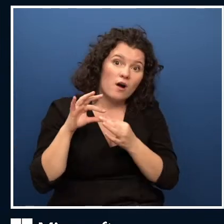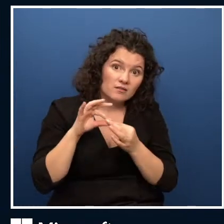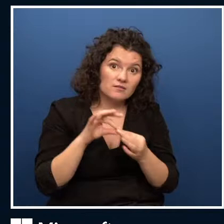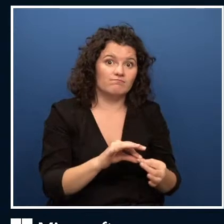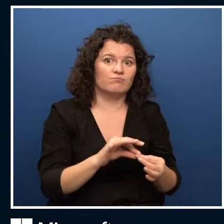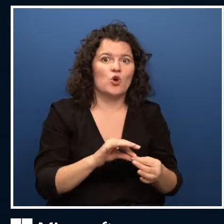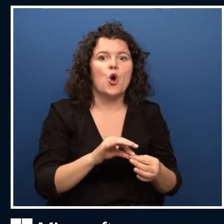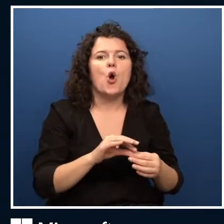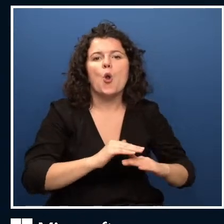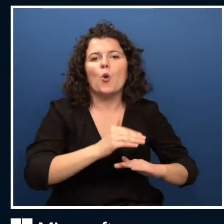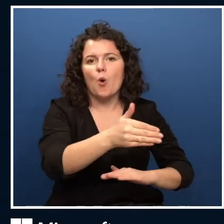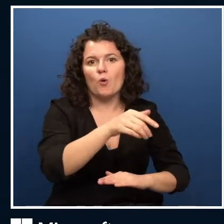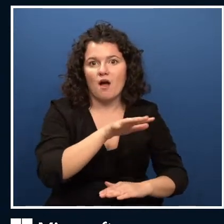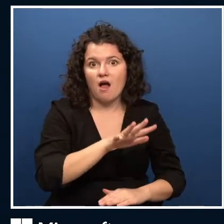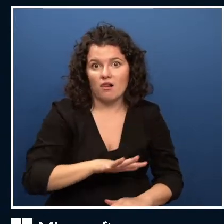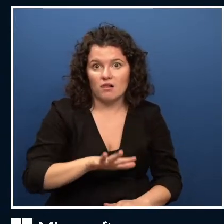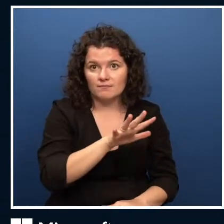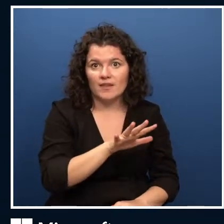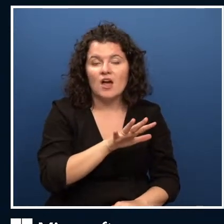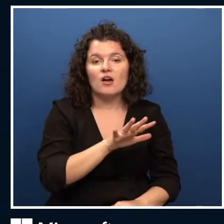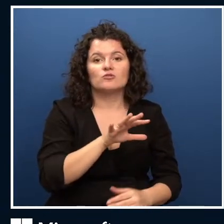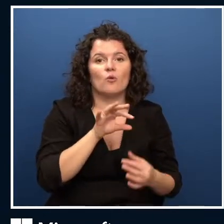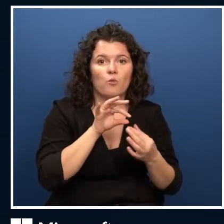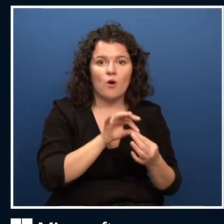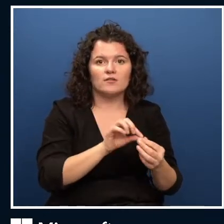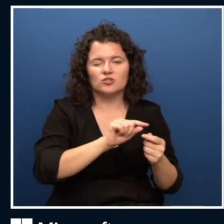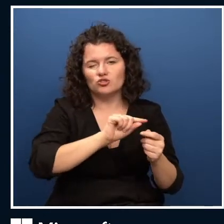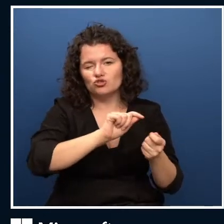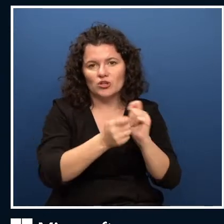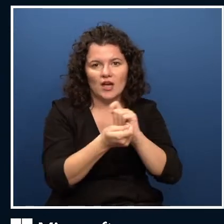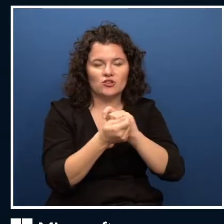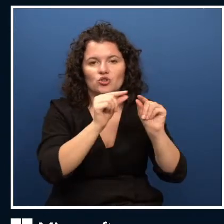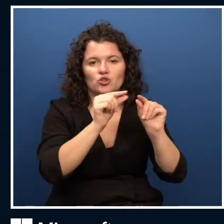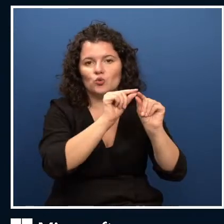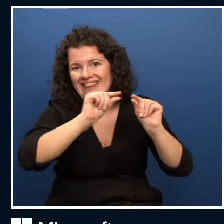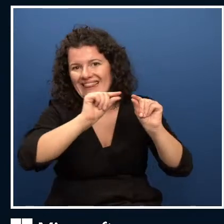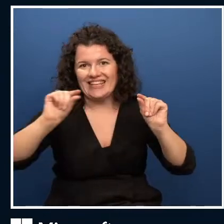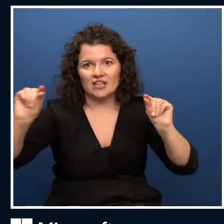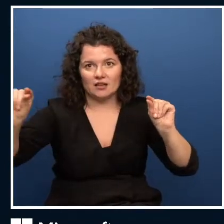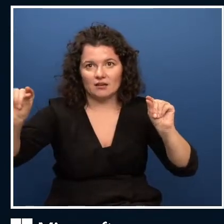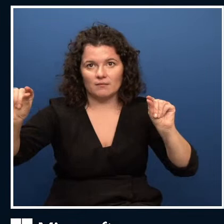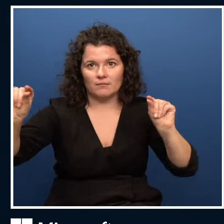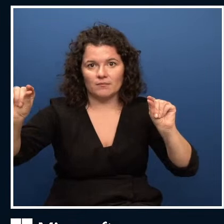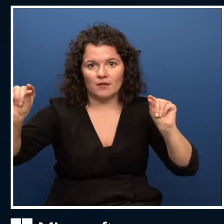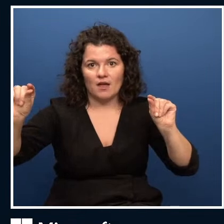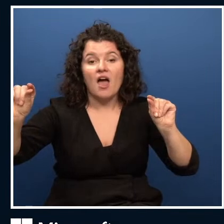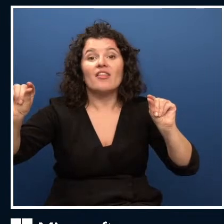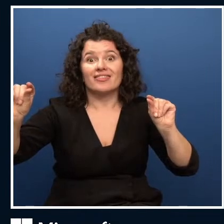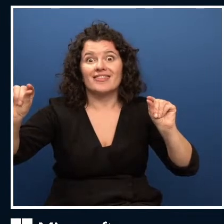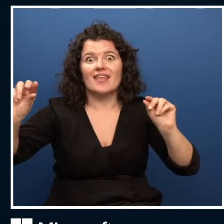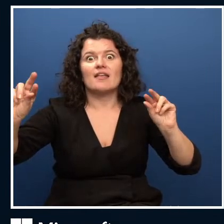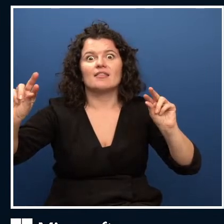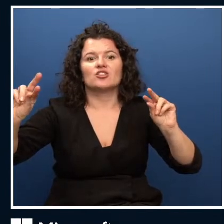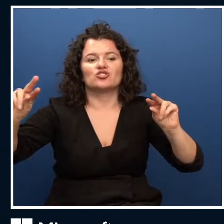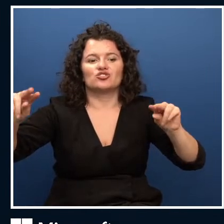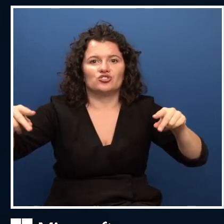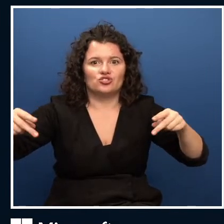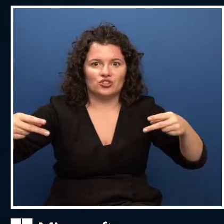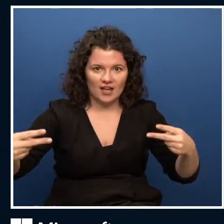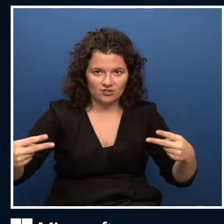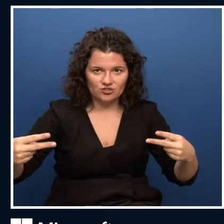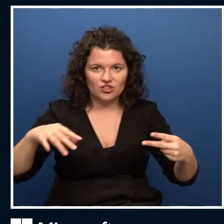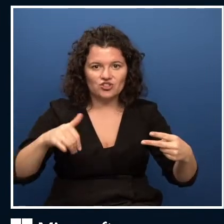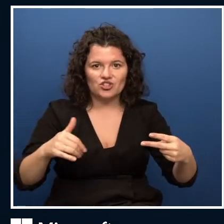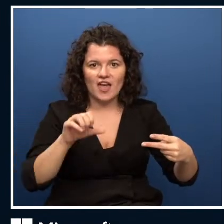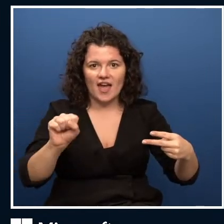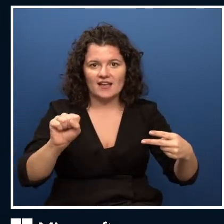format, we can then use that to make real-time detections using React.js and our